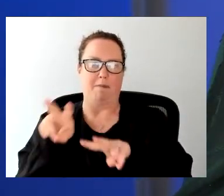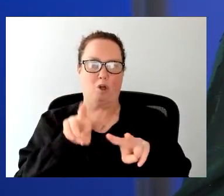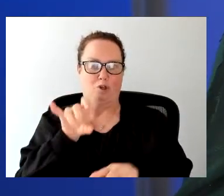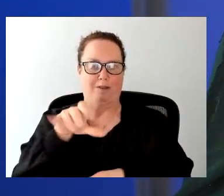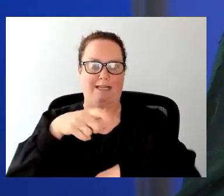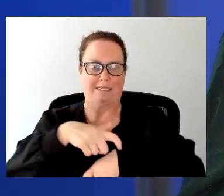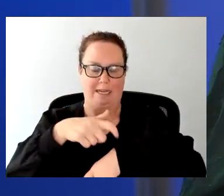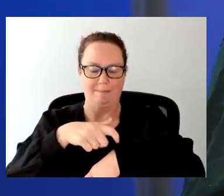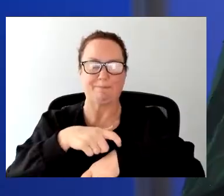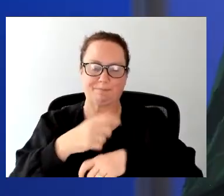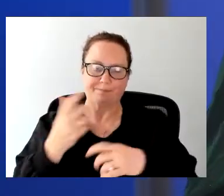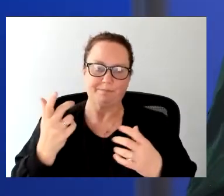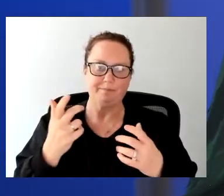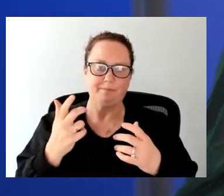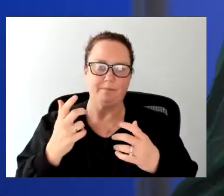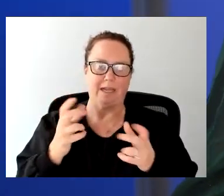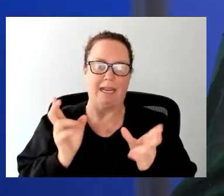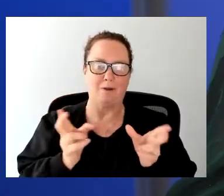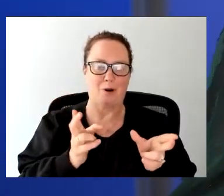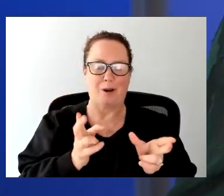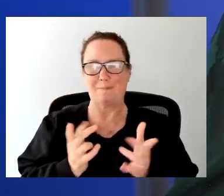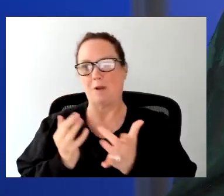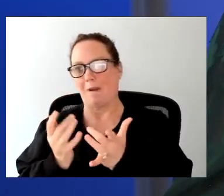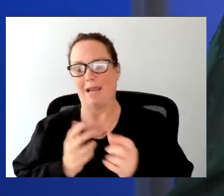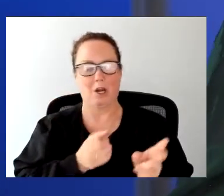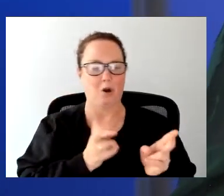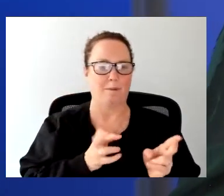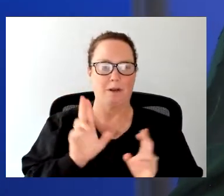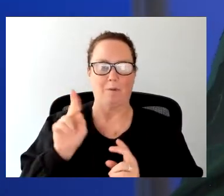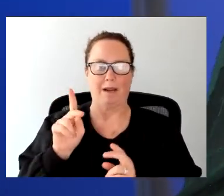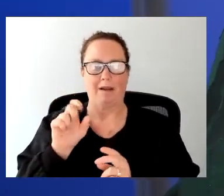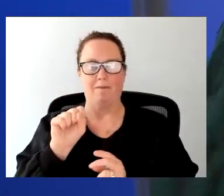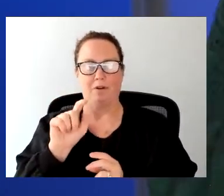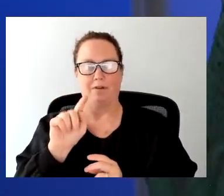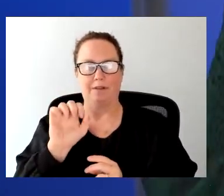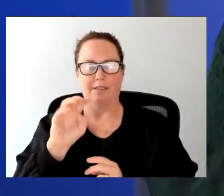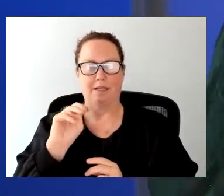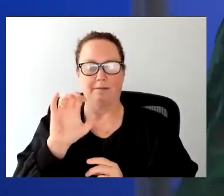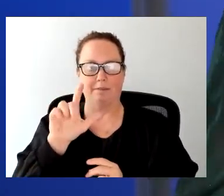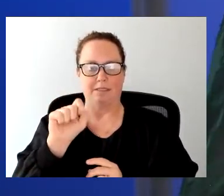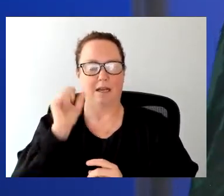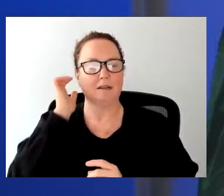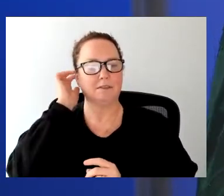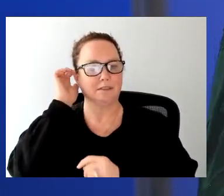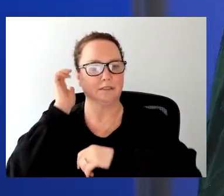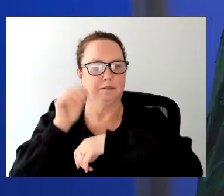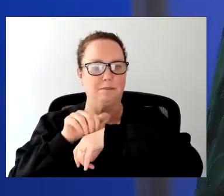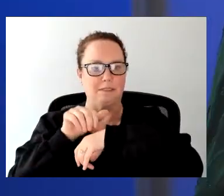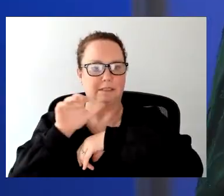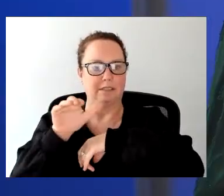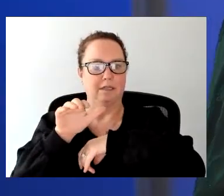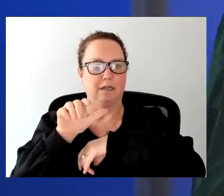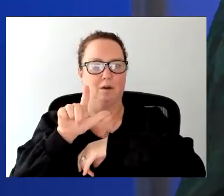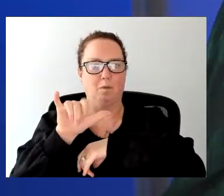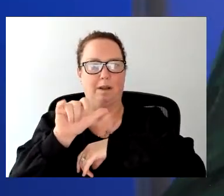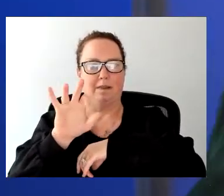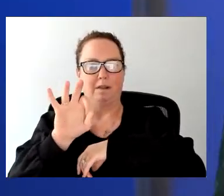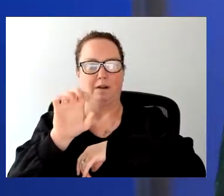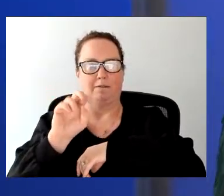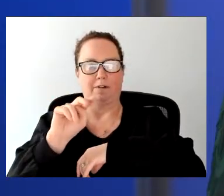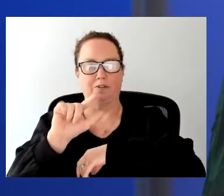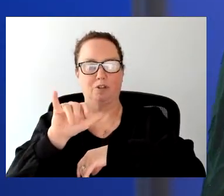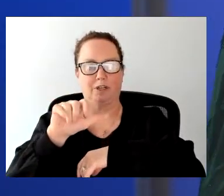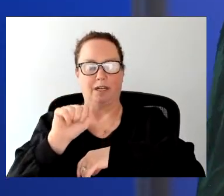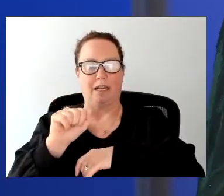there's the hurry up and wait for the stem cells to get edited with Lyfgenia, and then hurry up and